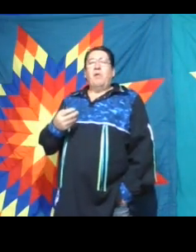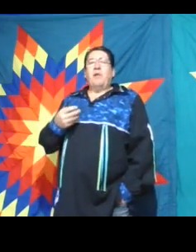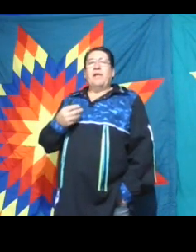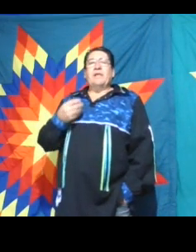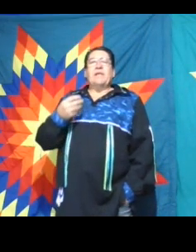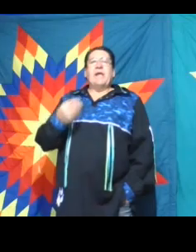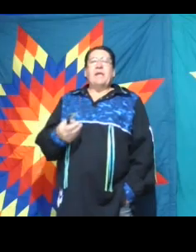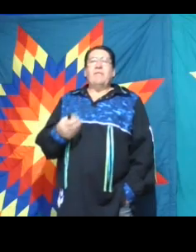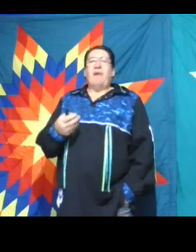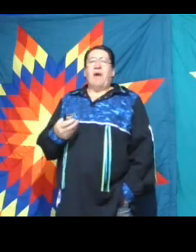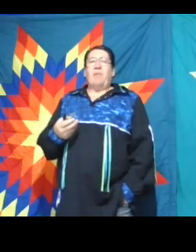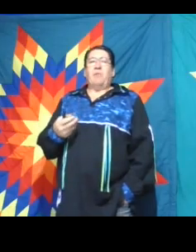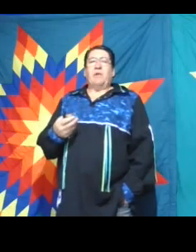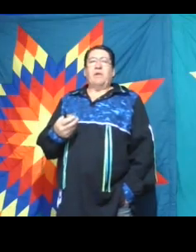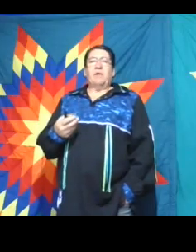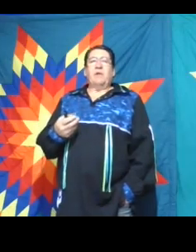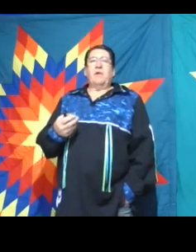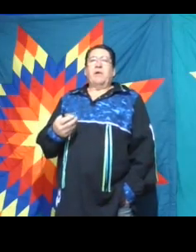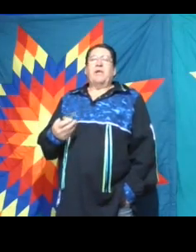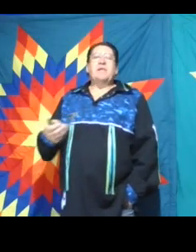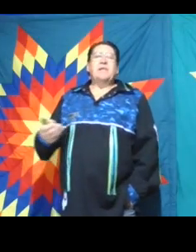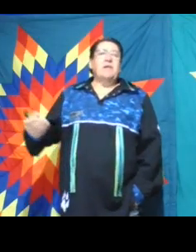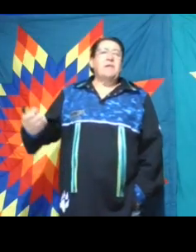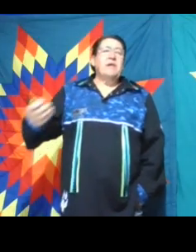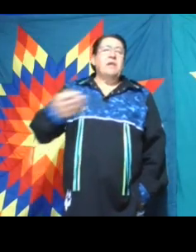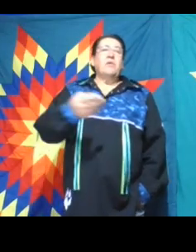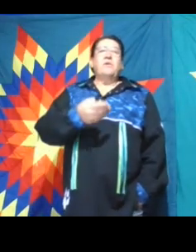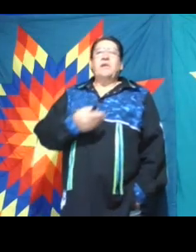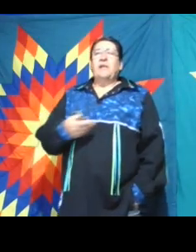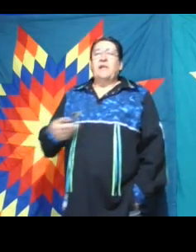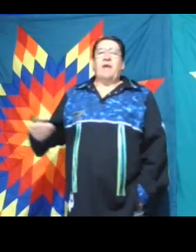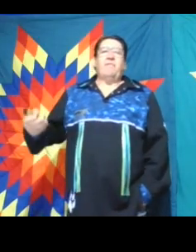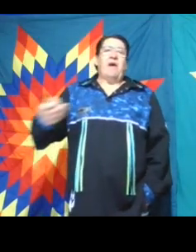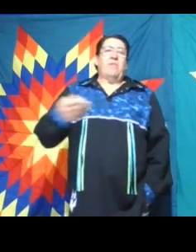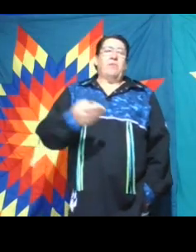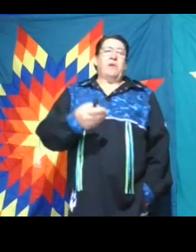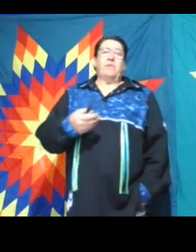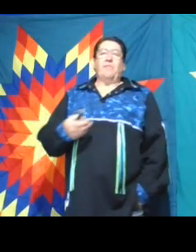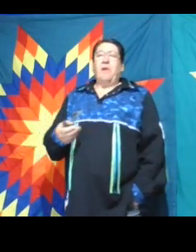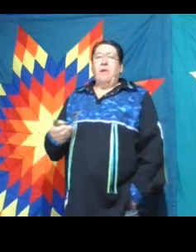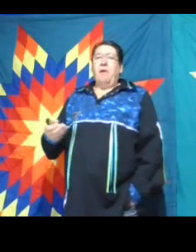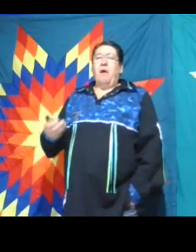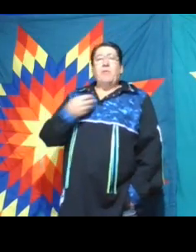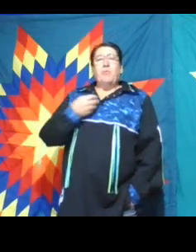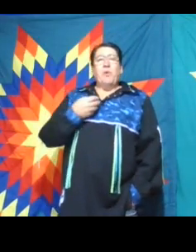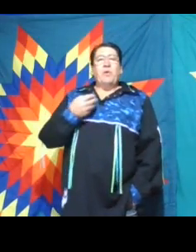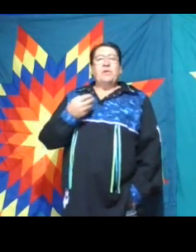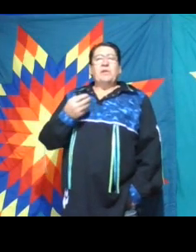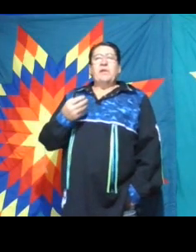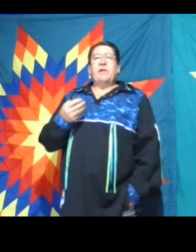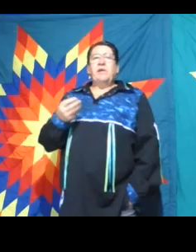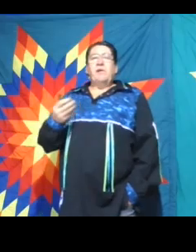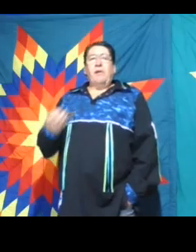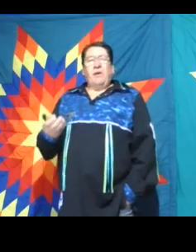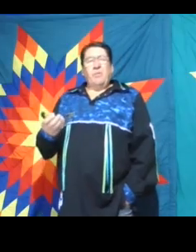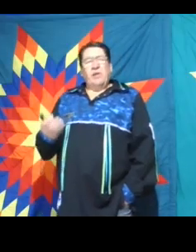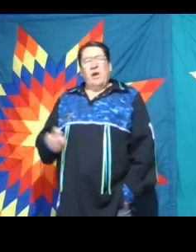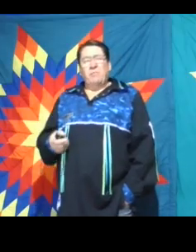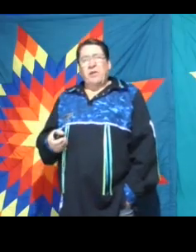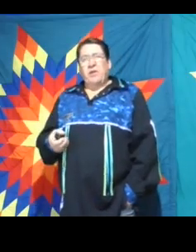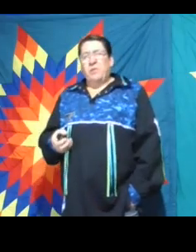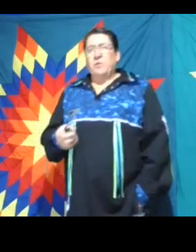Chiyushpai, or an extended family, is still included in that family. I personally